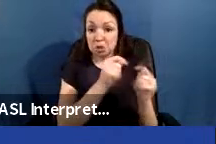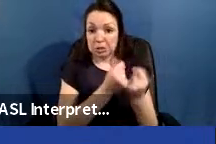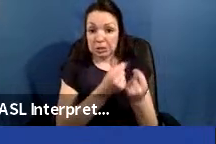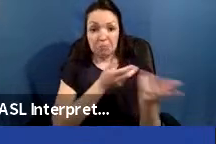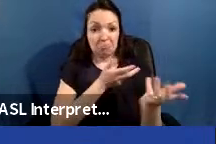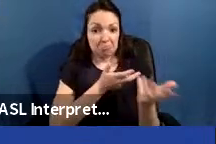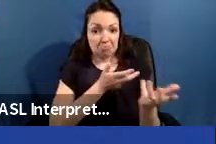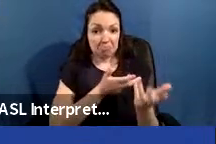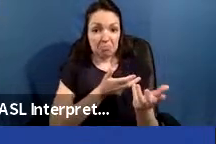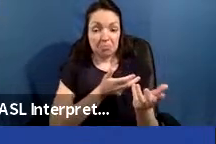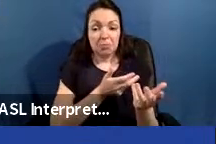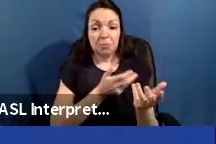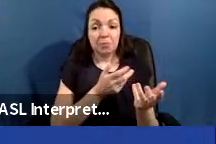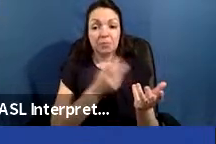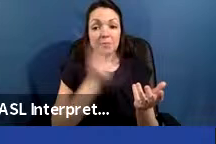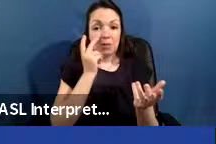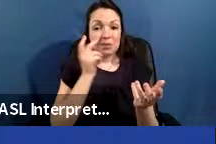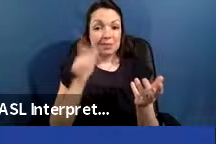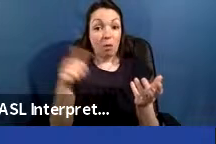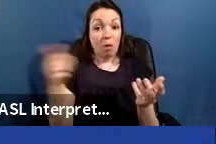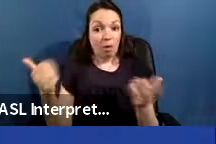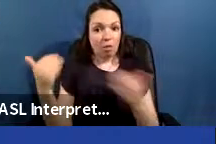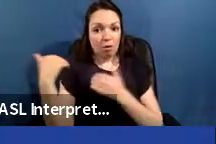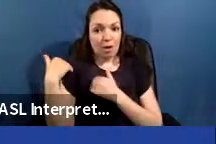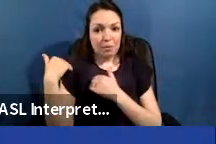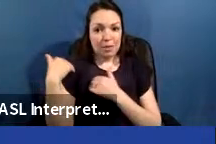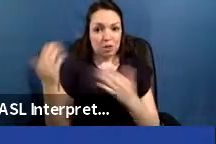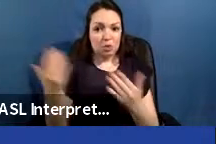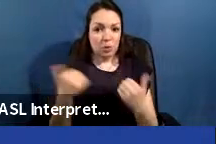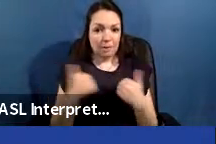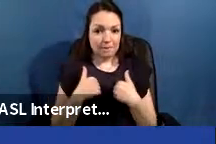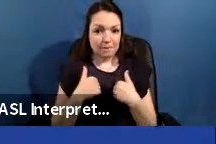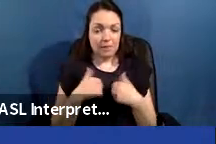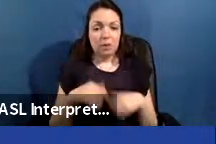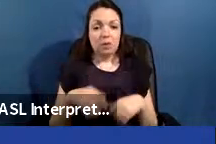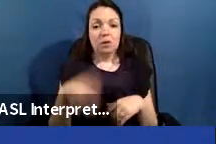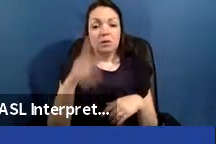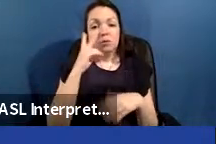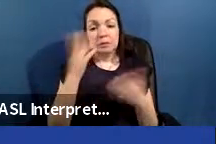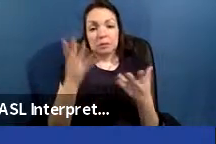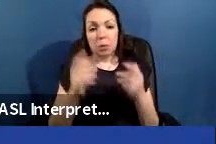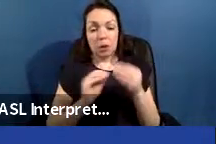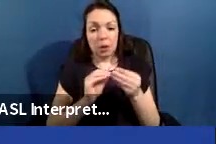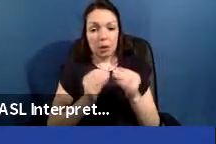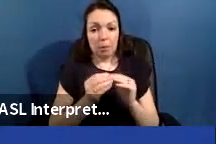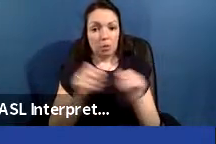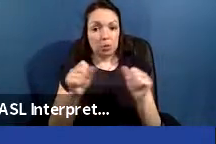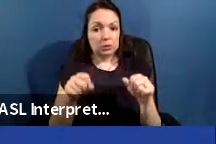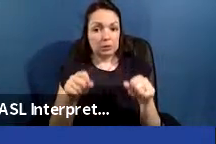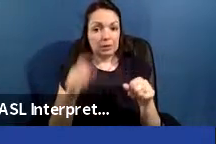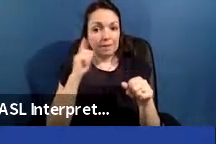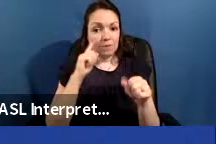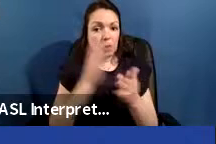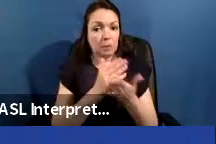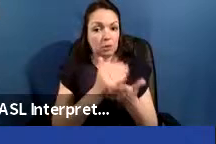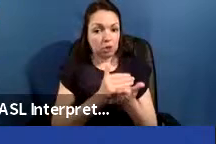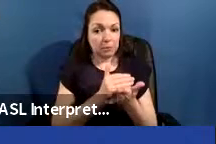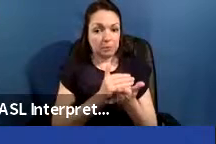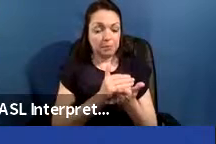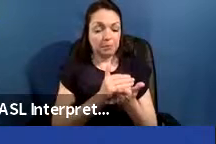other obligations that we have and see what number is feasible within the budget.